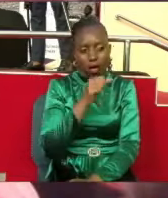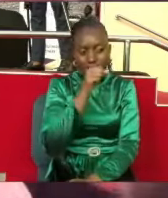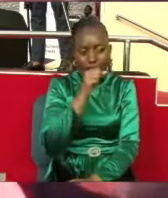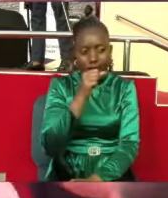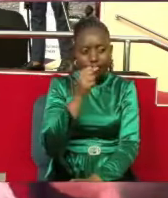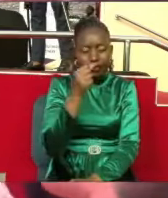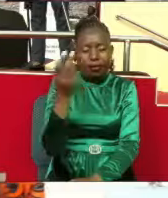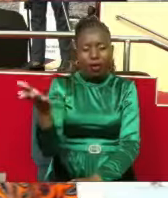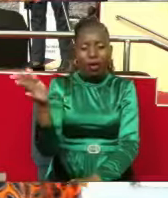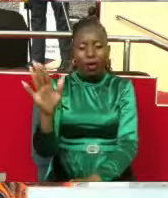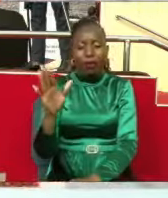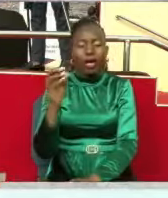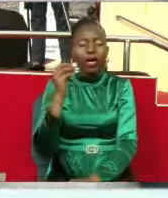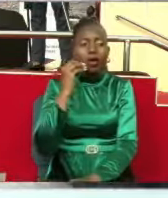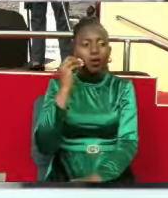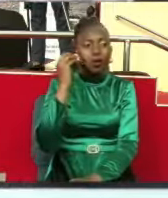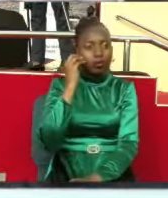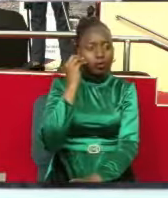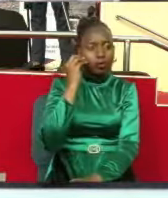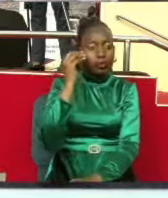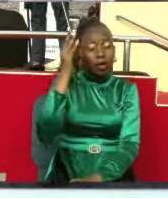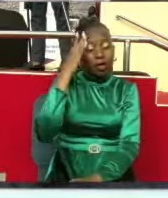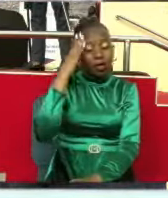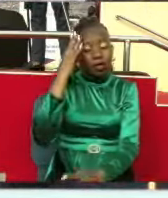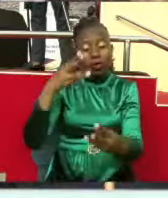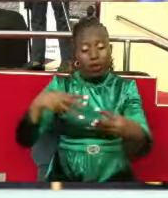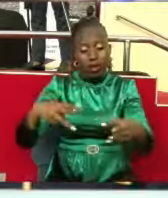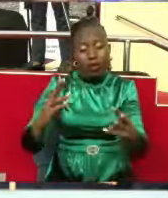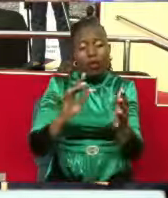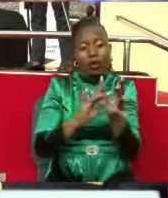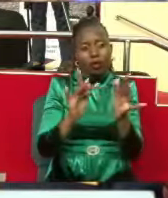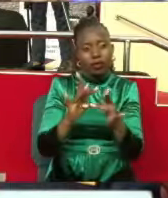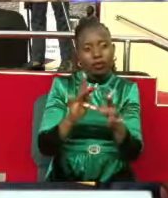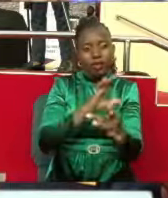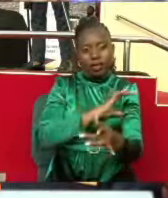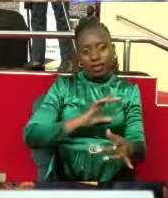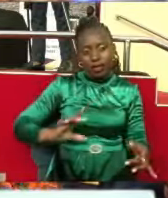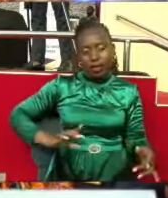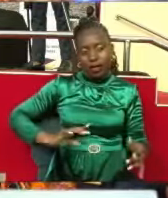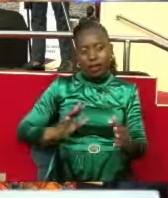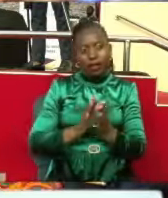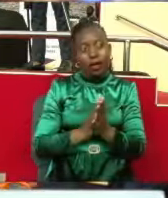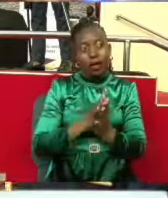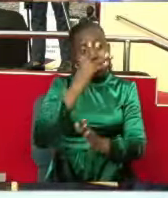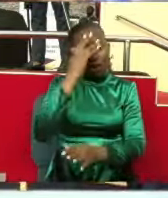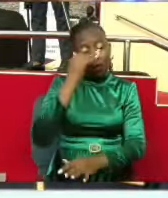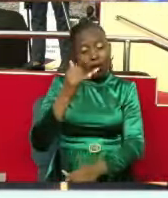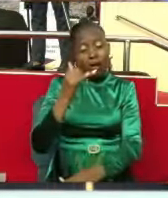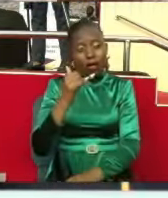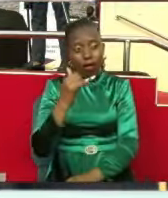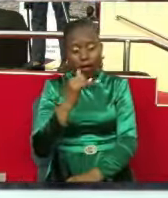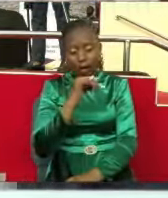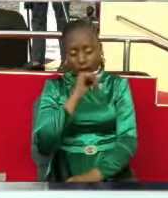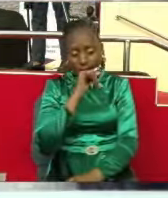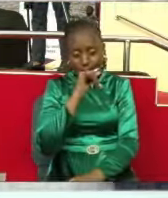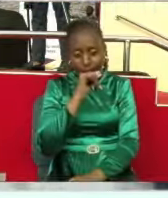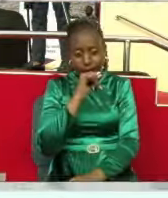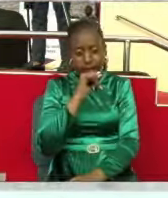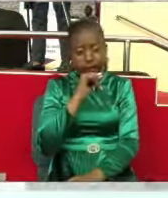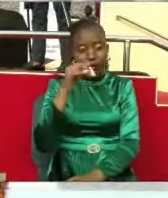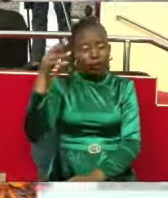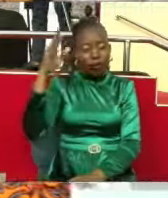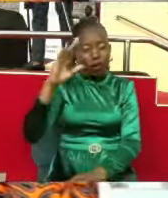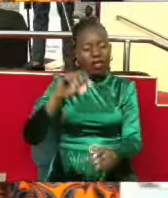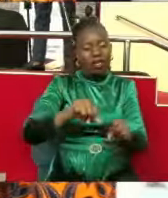with a way, and the way is Jesus Christ. Enda na njia ni Yesu Kristo. He is the breaker of all chains. Yeye ndiye anavunja